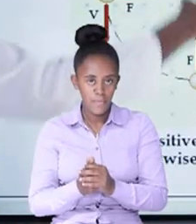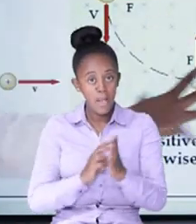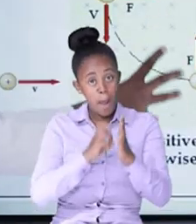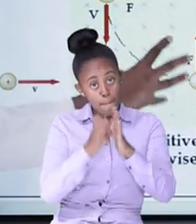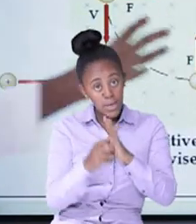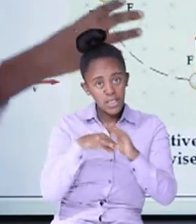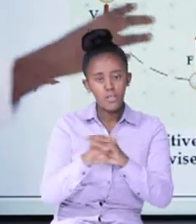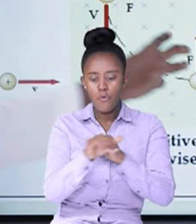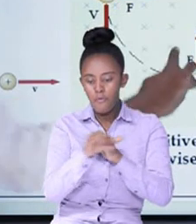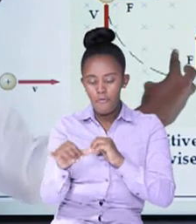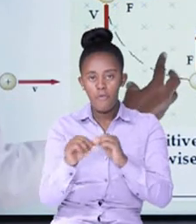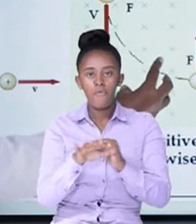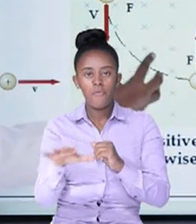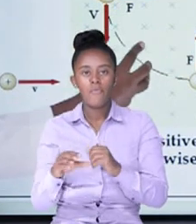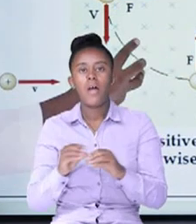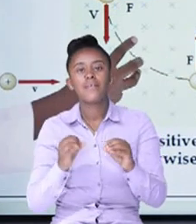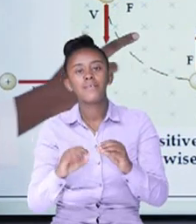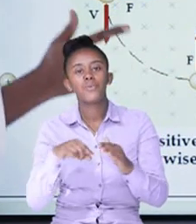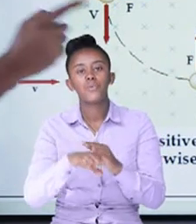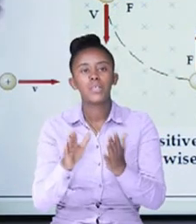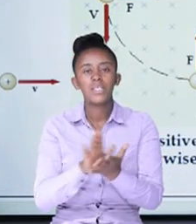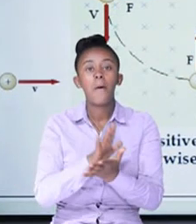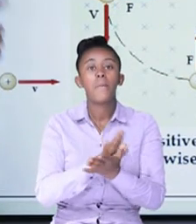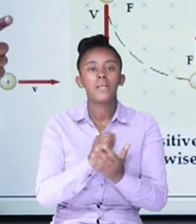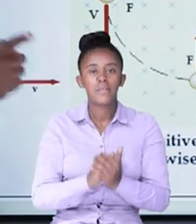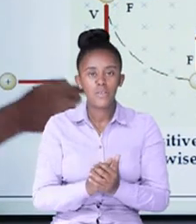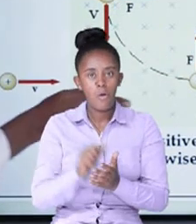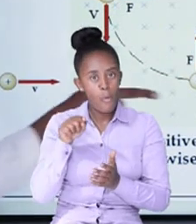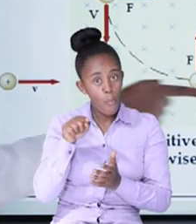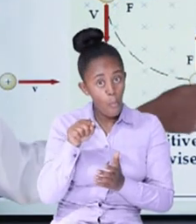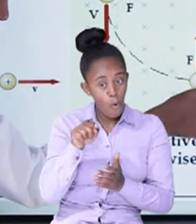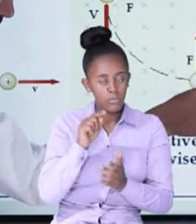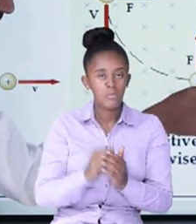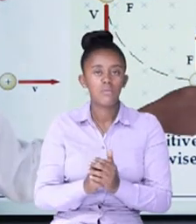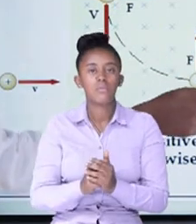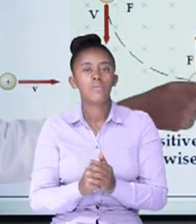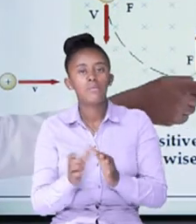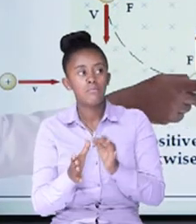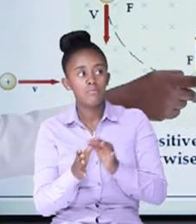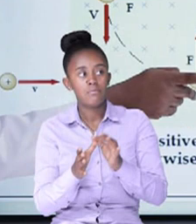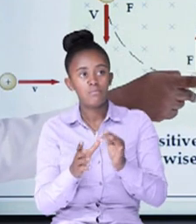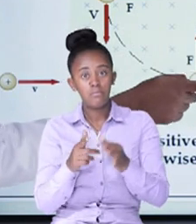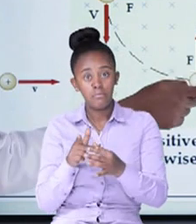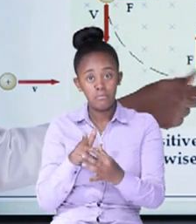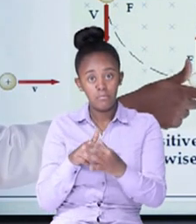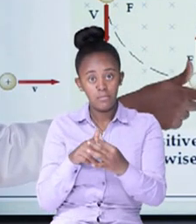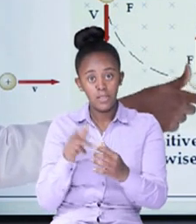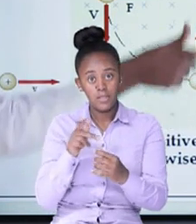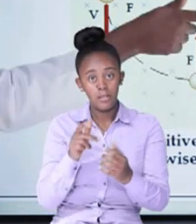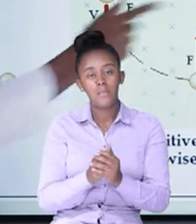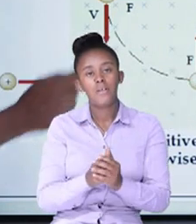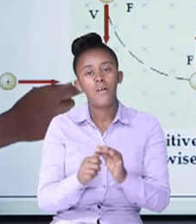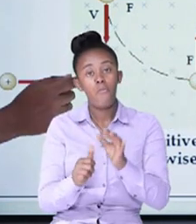immersed into a uniform field which is acting into the page. Therefore, you should have to point your thumb to the direction of the velocity, and the magnetic field is into the page